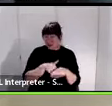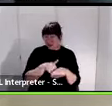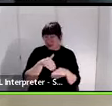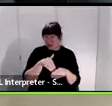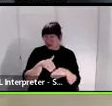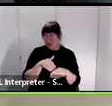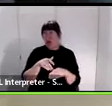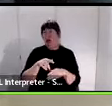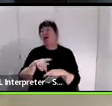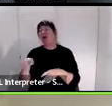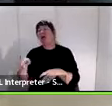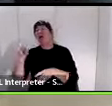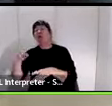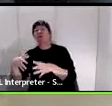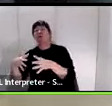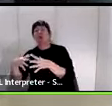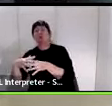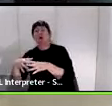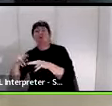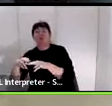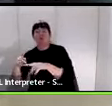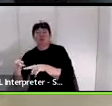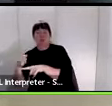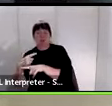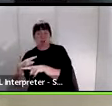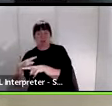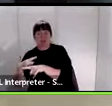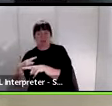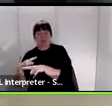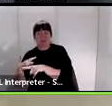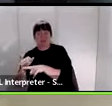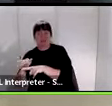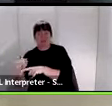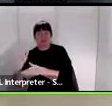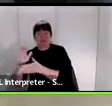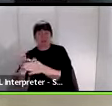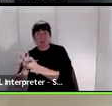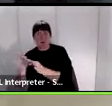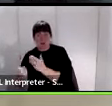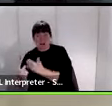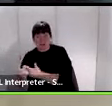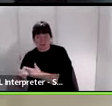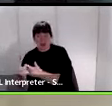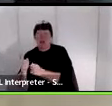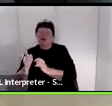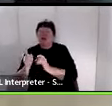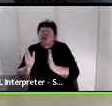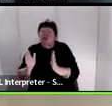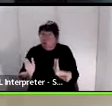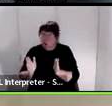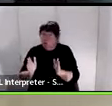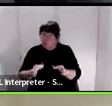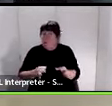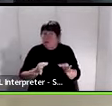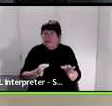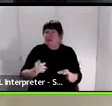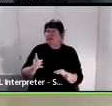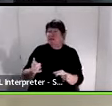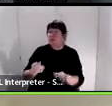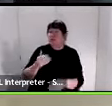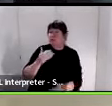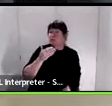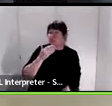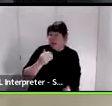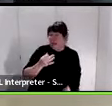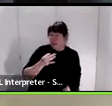Forster's word that it probably won't based on his experience, what I would like you to consider is leave the